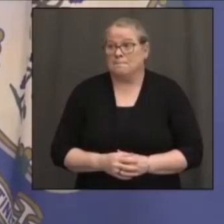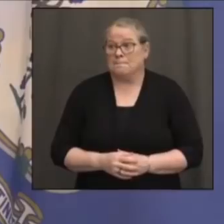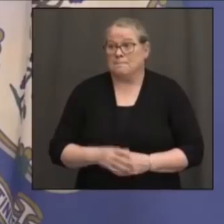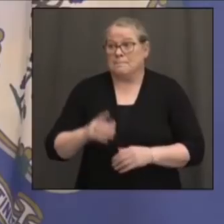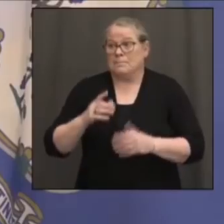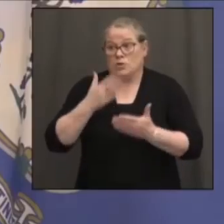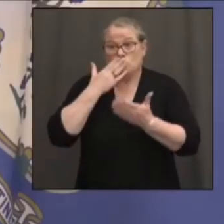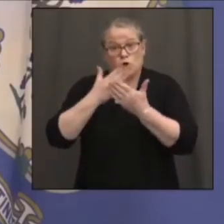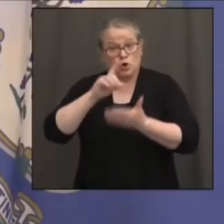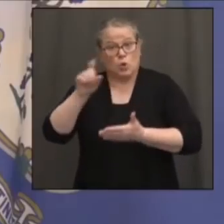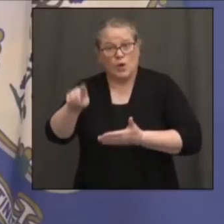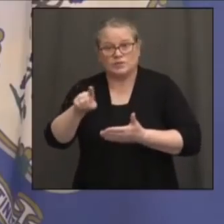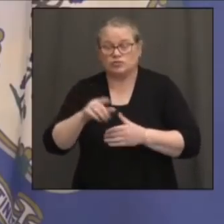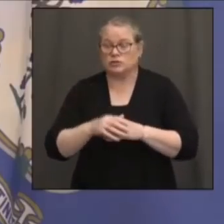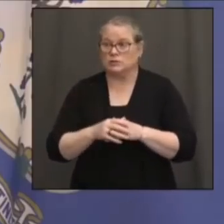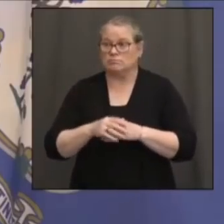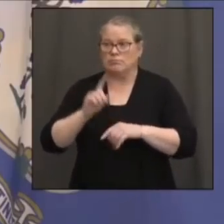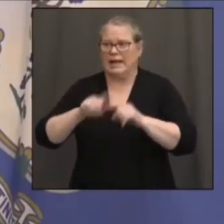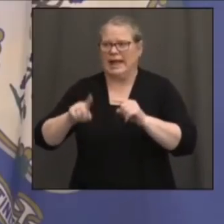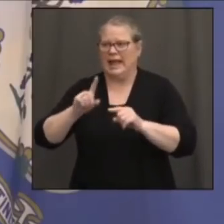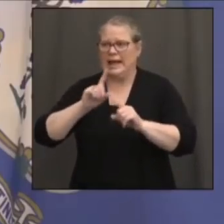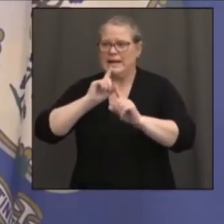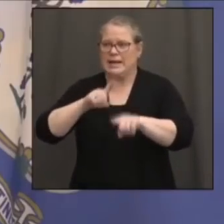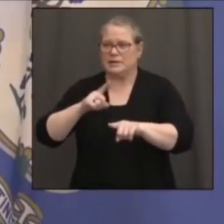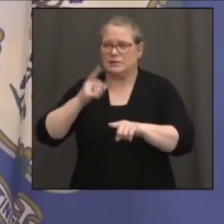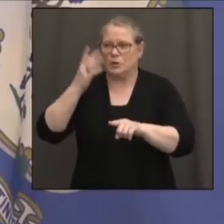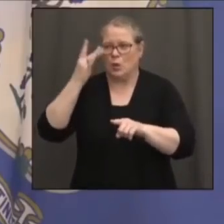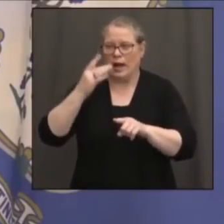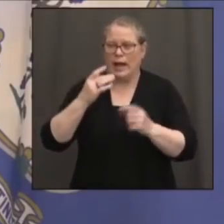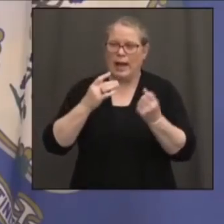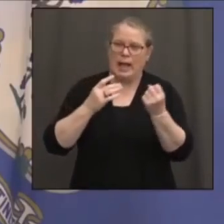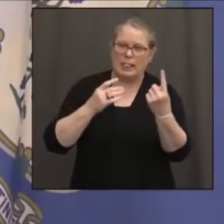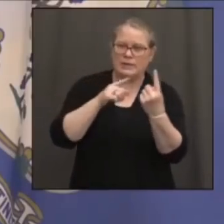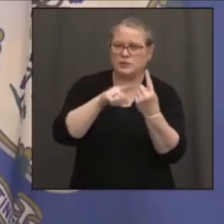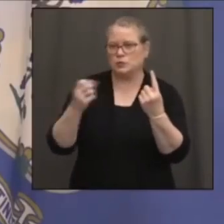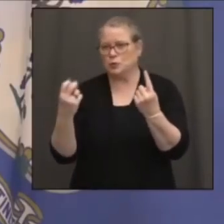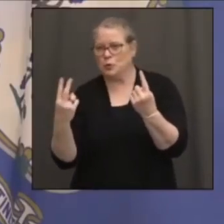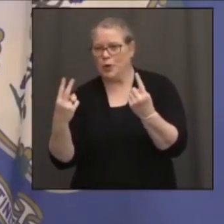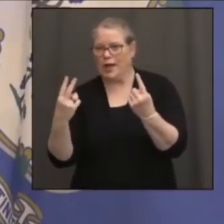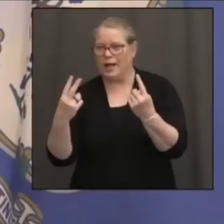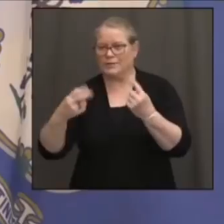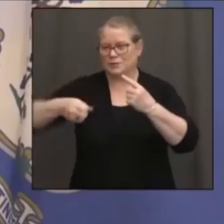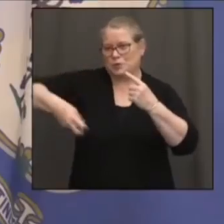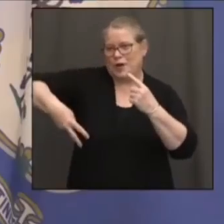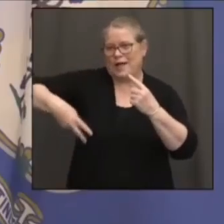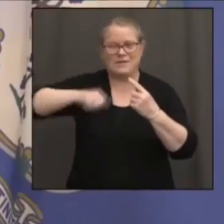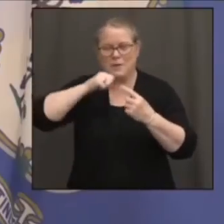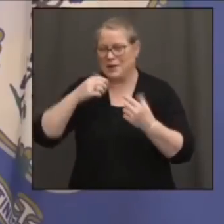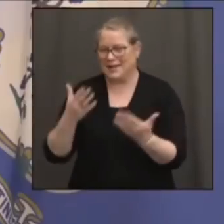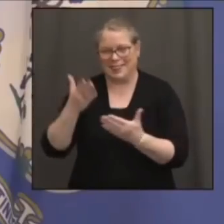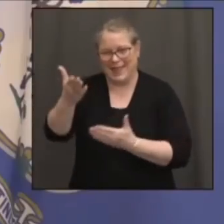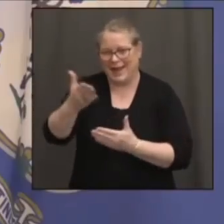restaurants really thought that getting from 11 to 12 was important so they could get a second seating.